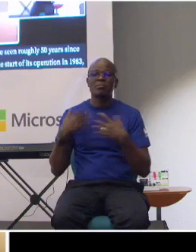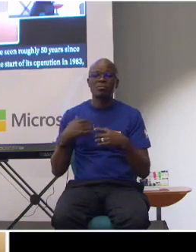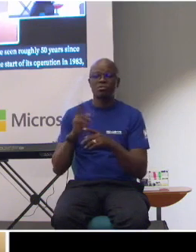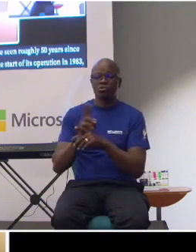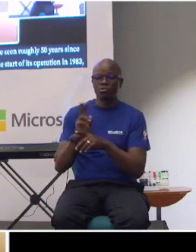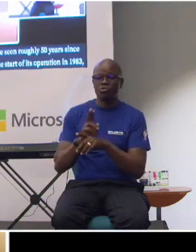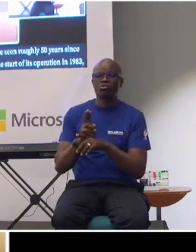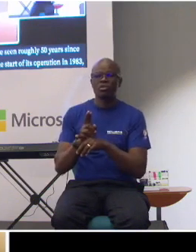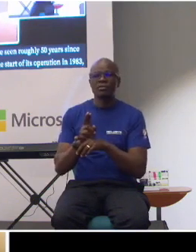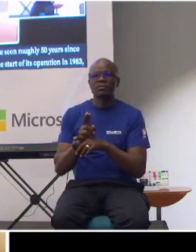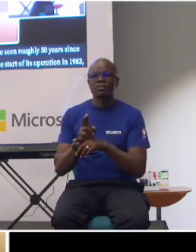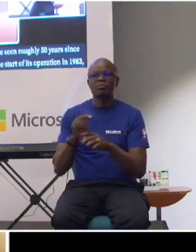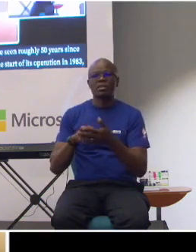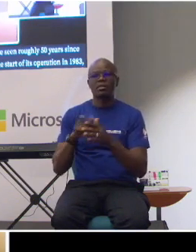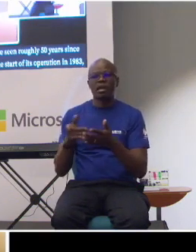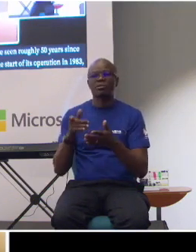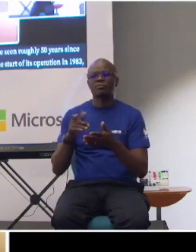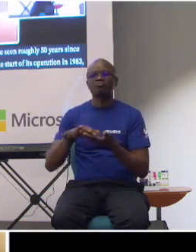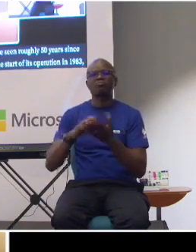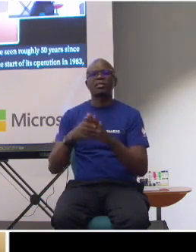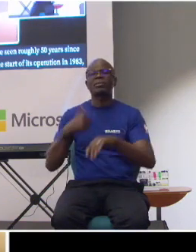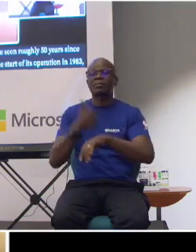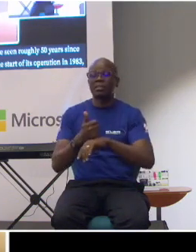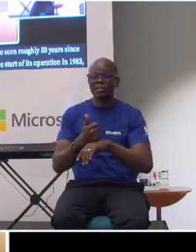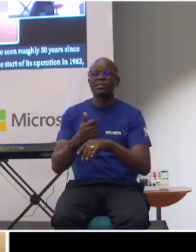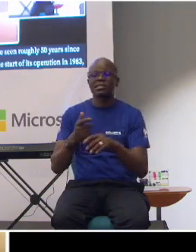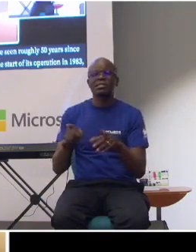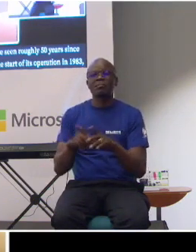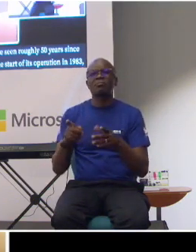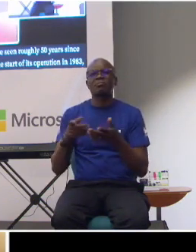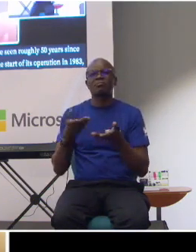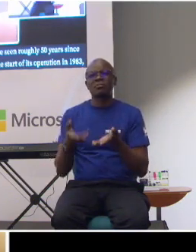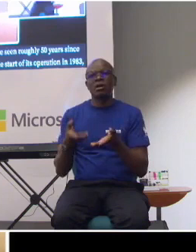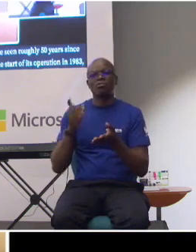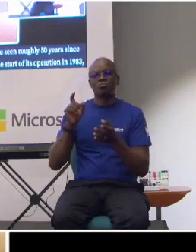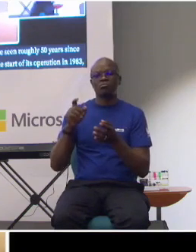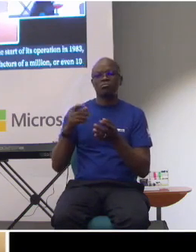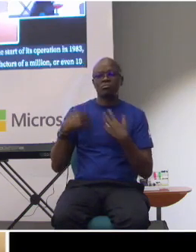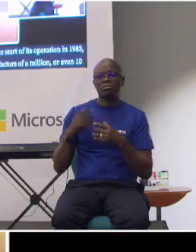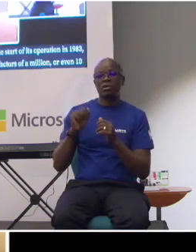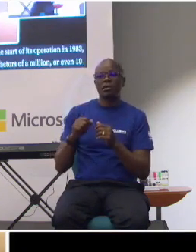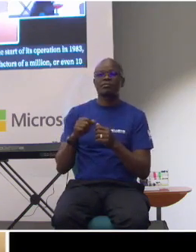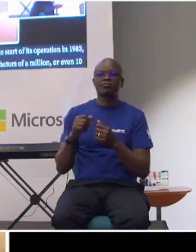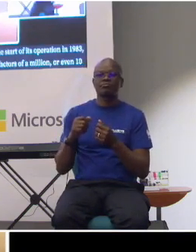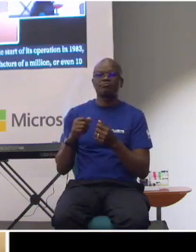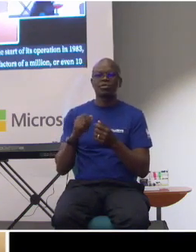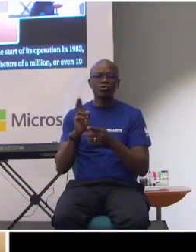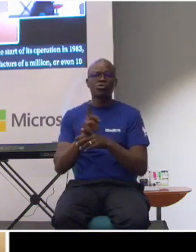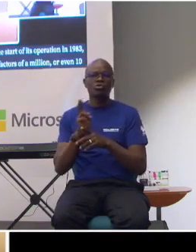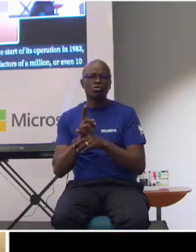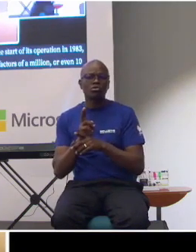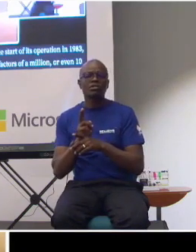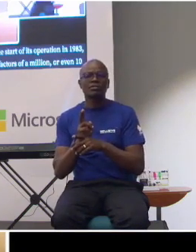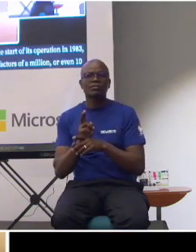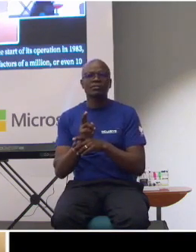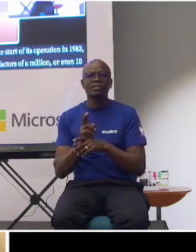dimensions. It's pretty astonishing that any design could expand by that those orders of magnitude.